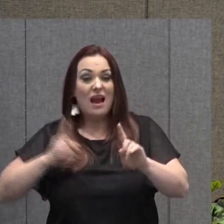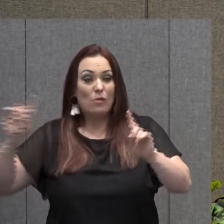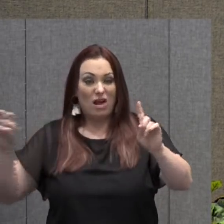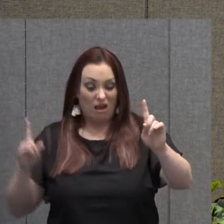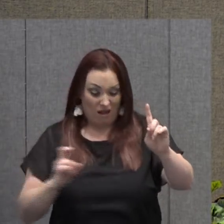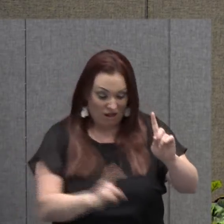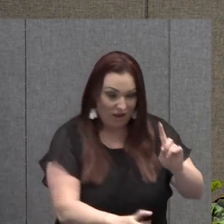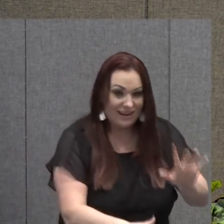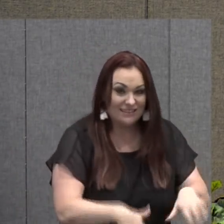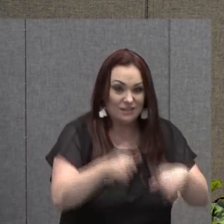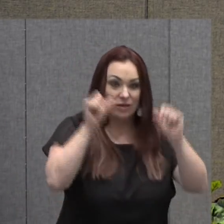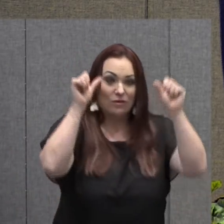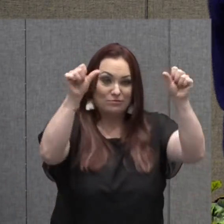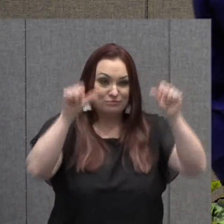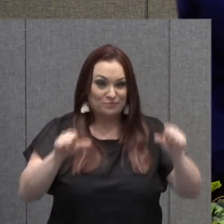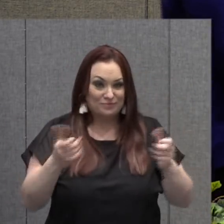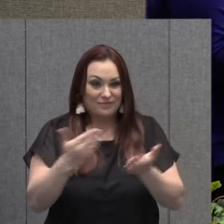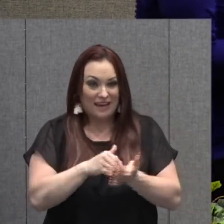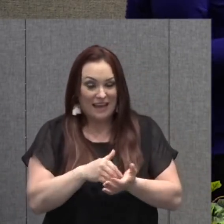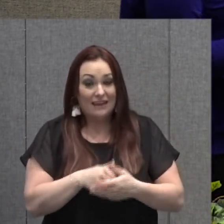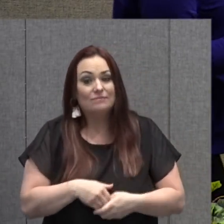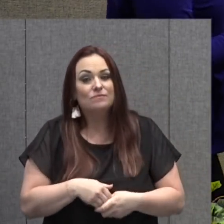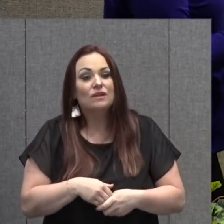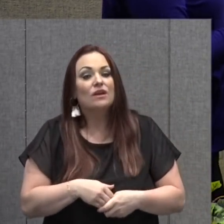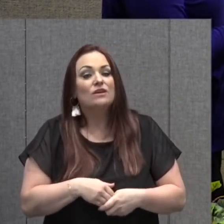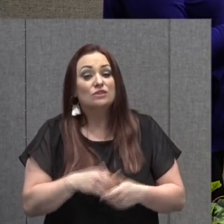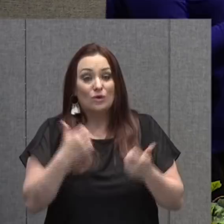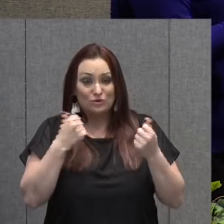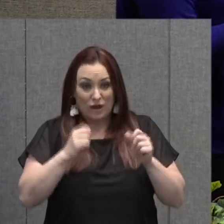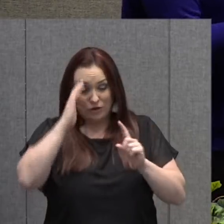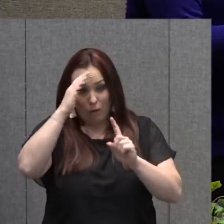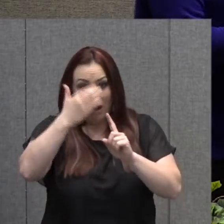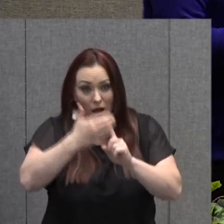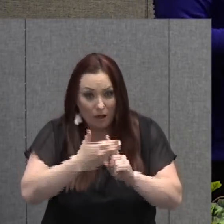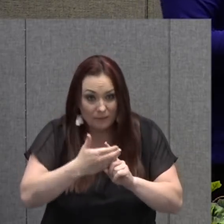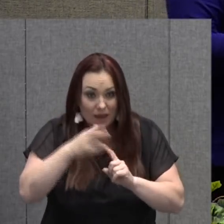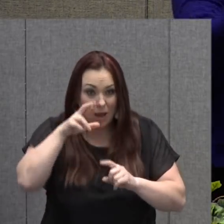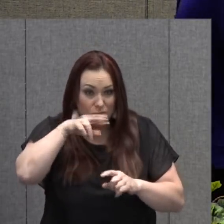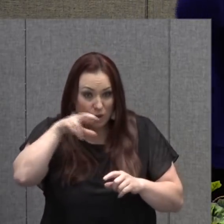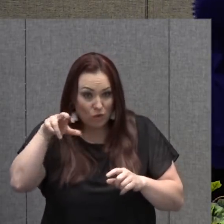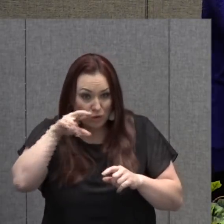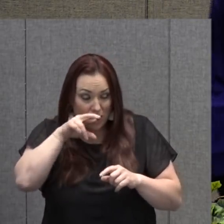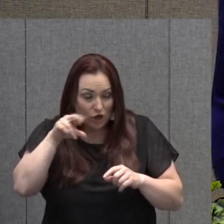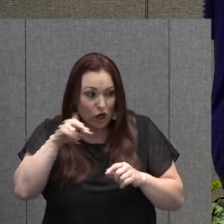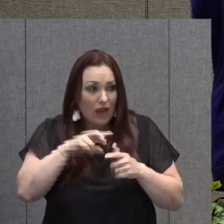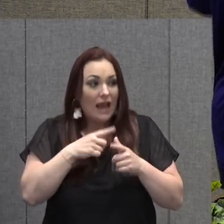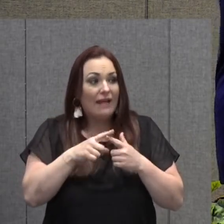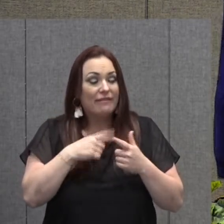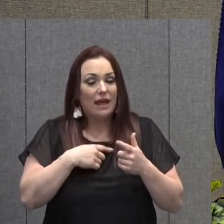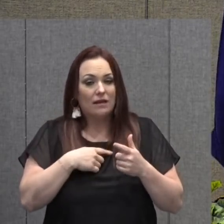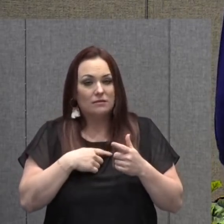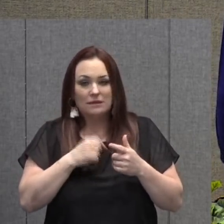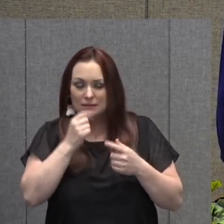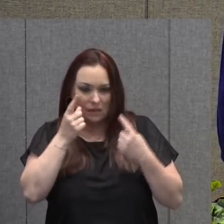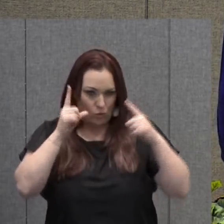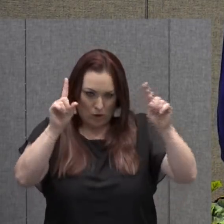was a coyote. He tried to be a roadrunner to fool them. Didn't work out. So then Coyote had another idea.